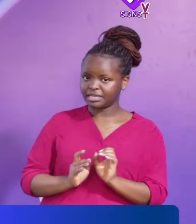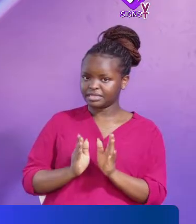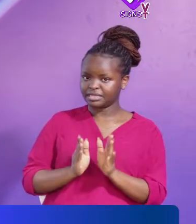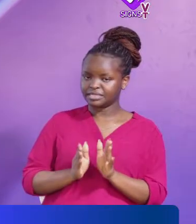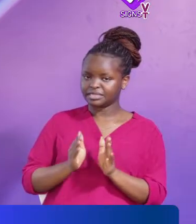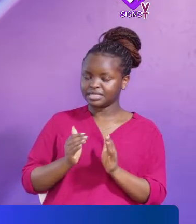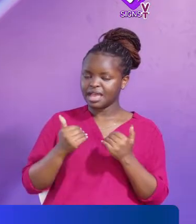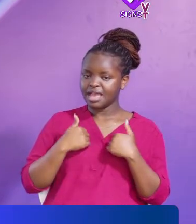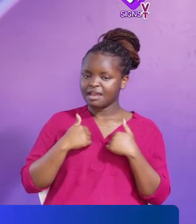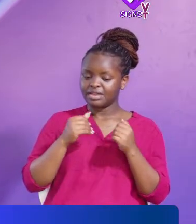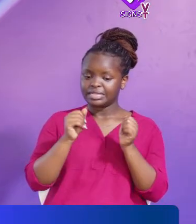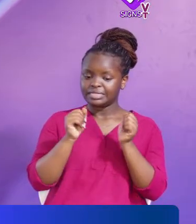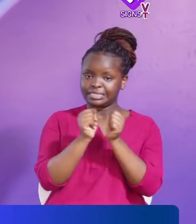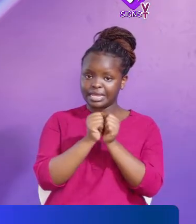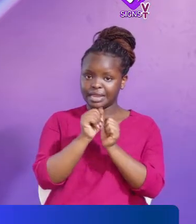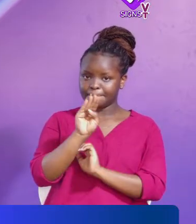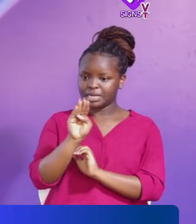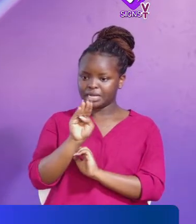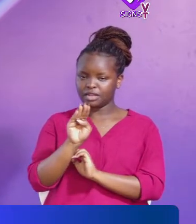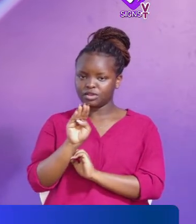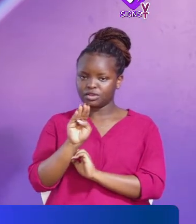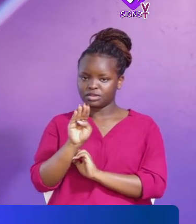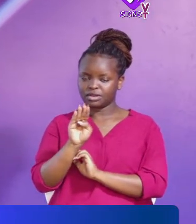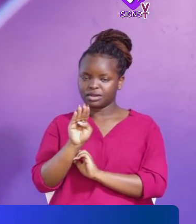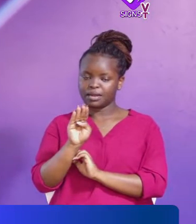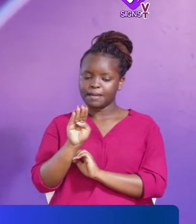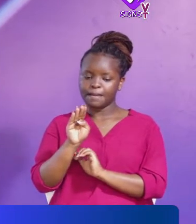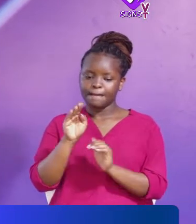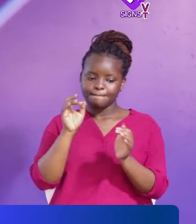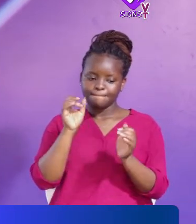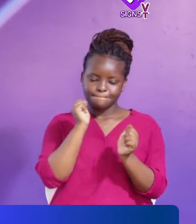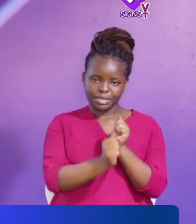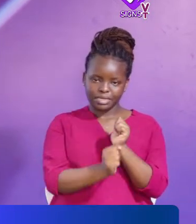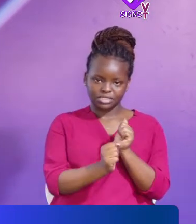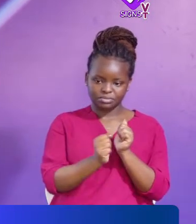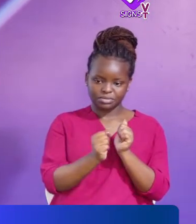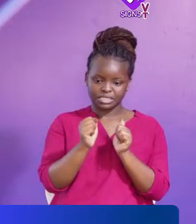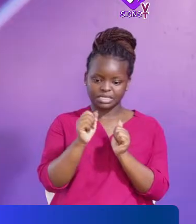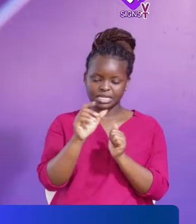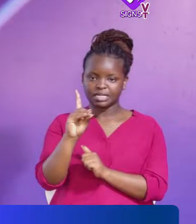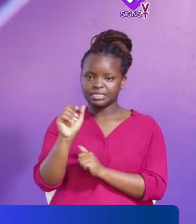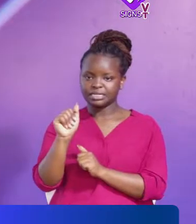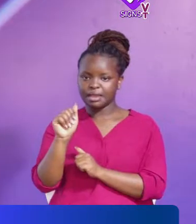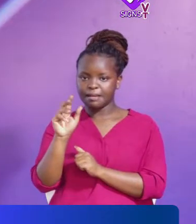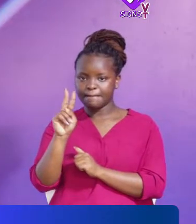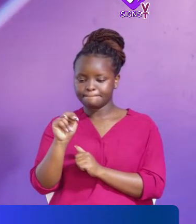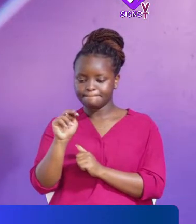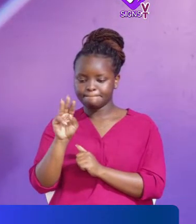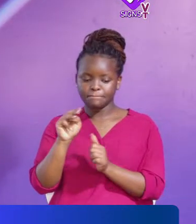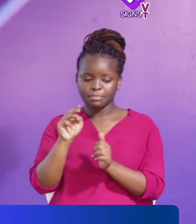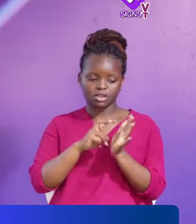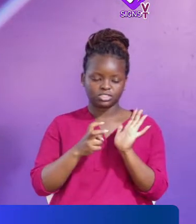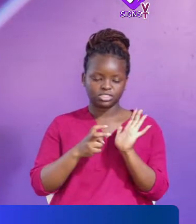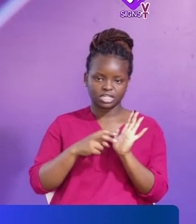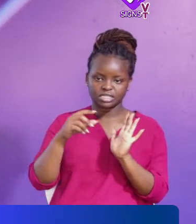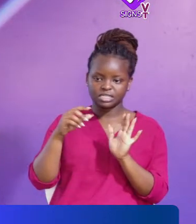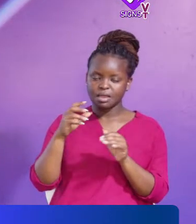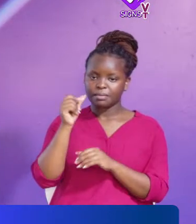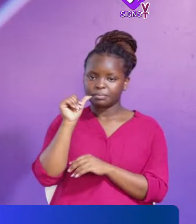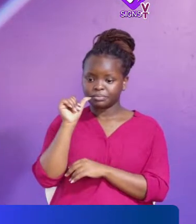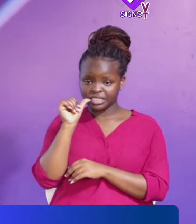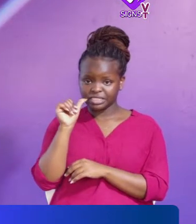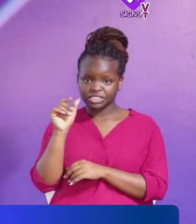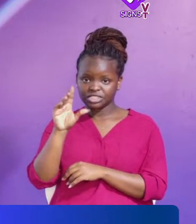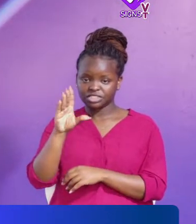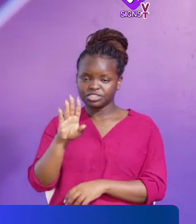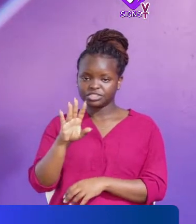billion penalty after a cancelled dam contract turned sour. Now, British firm GBM Engineering